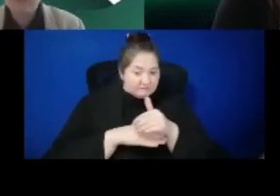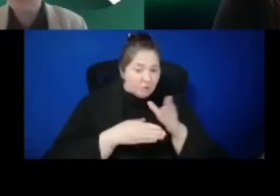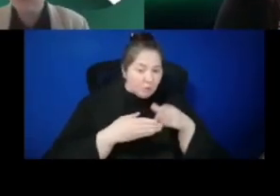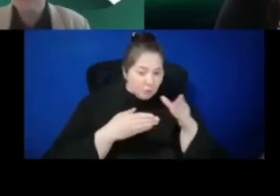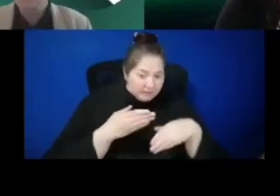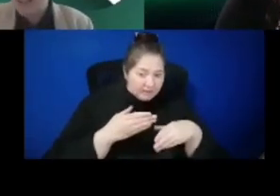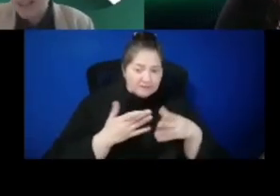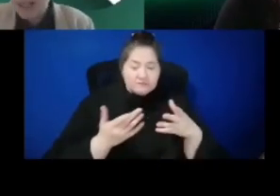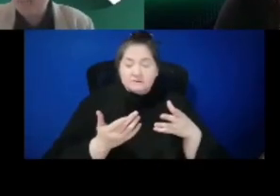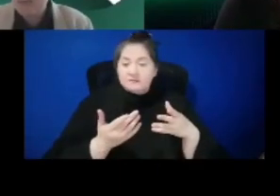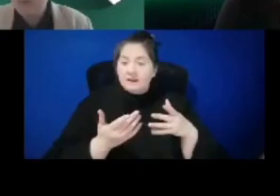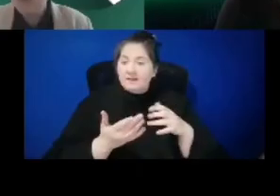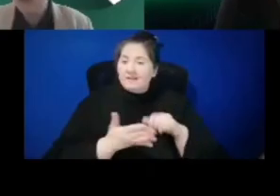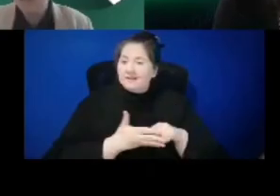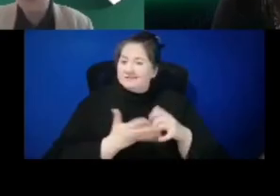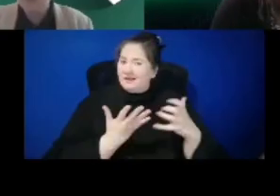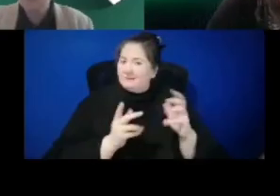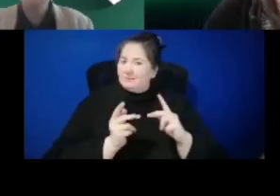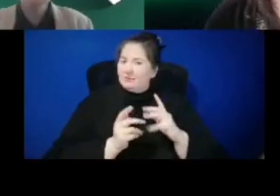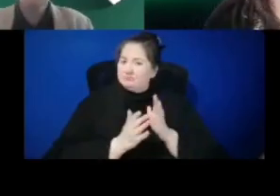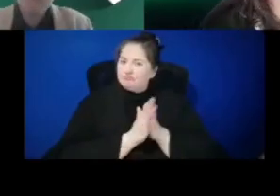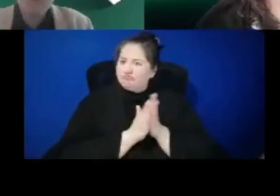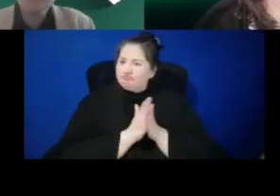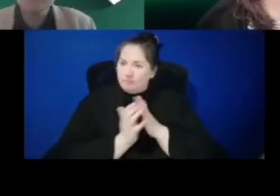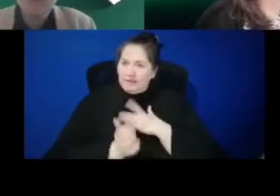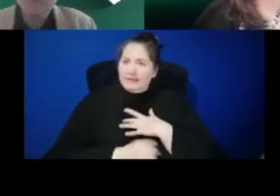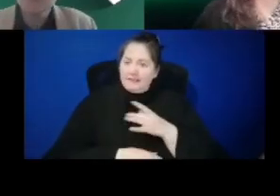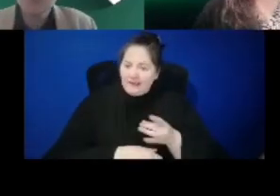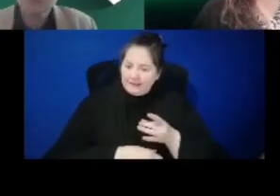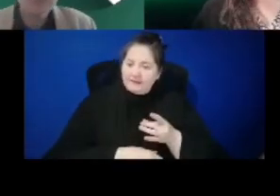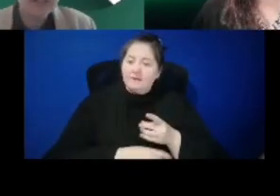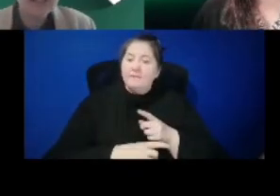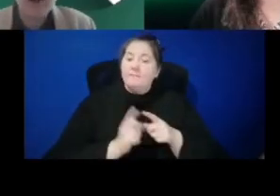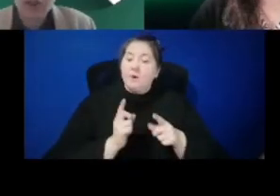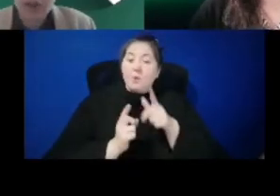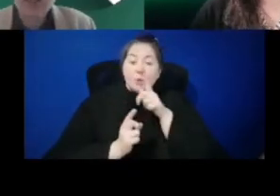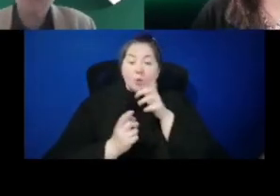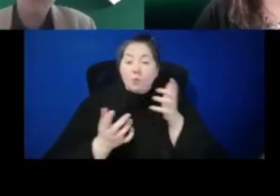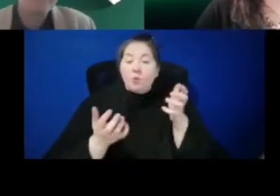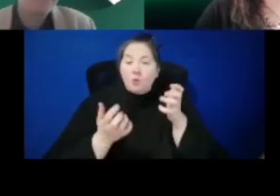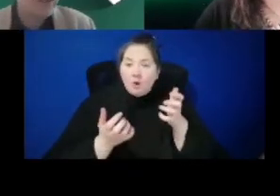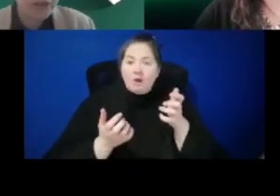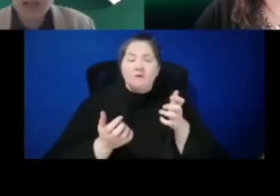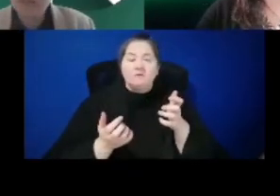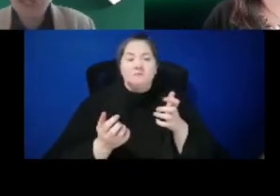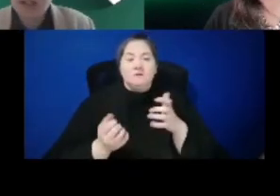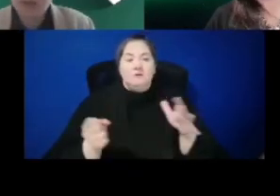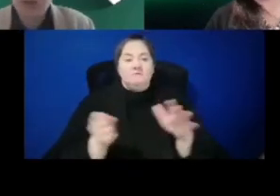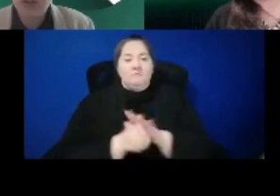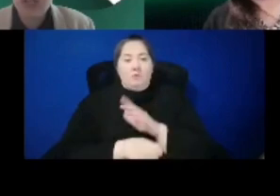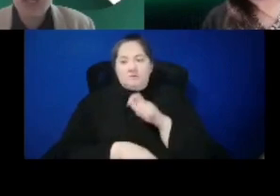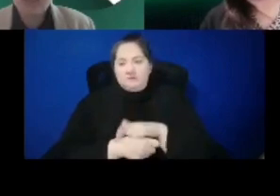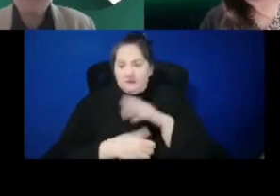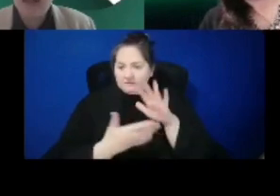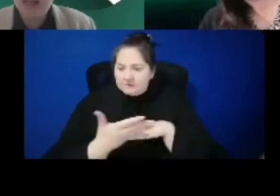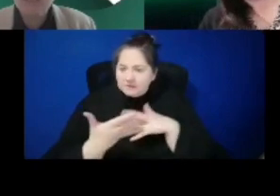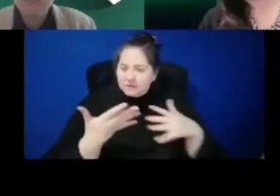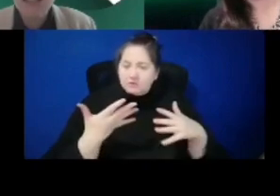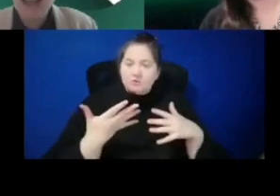shifts. And in fact, that's what attracts a lot of people to the field. But for those folks who truly are looking for that full-time